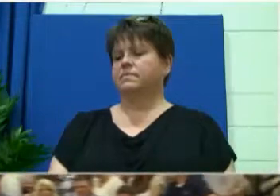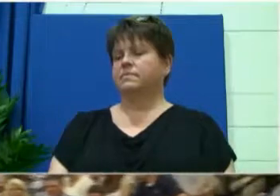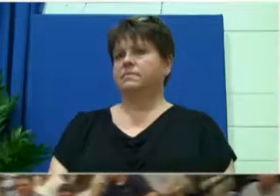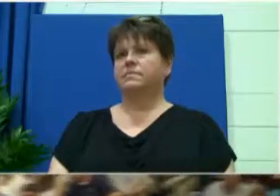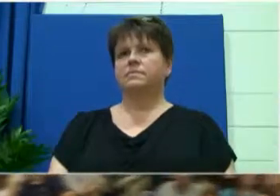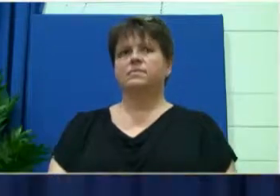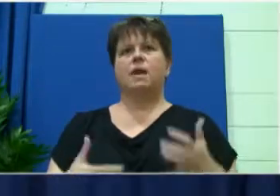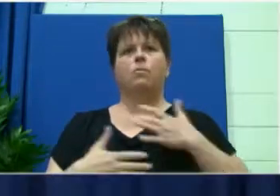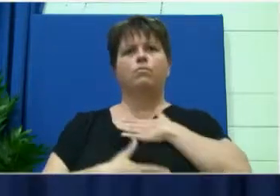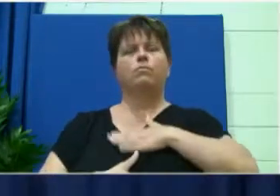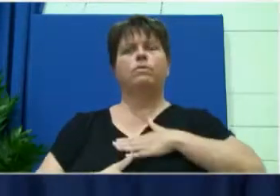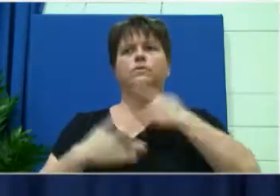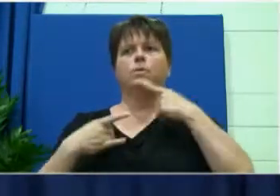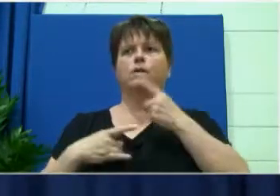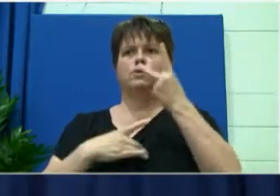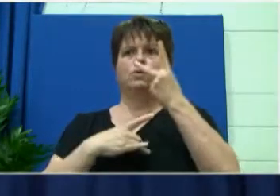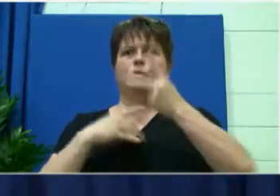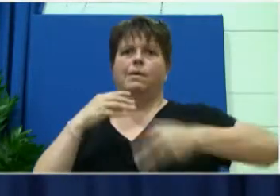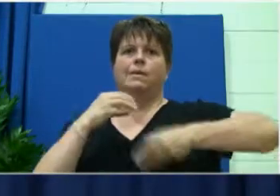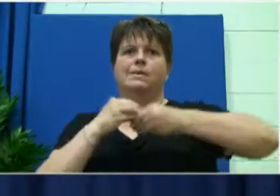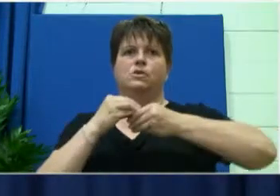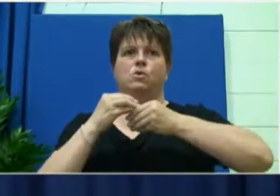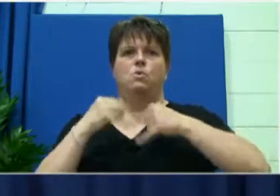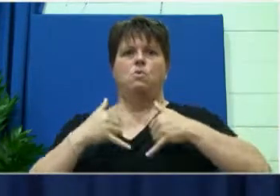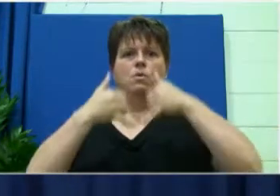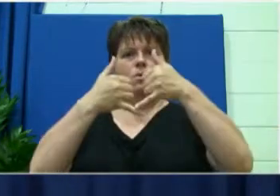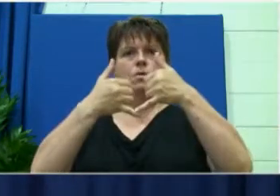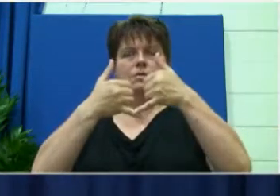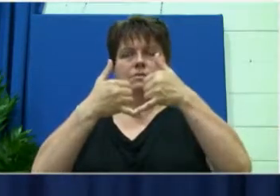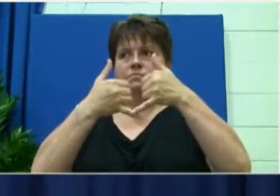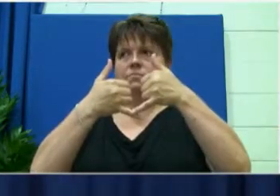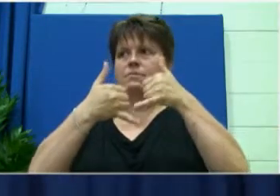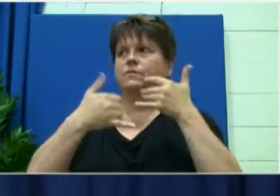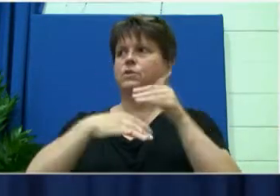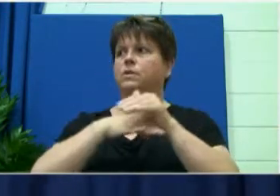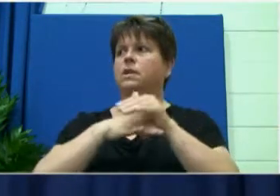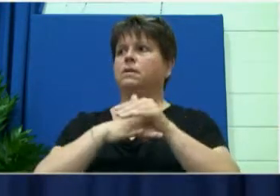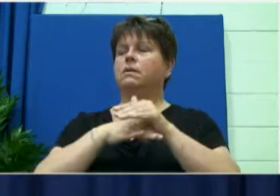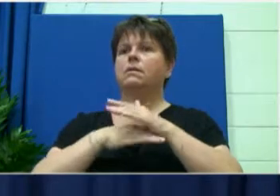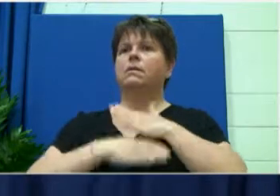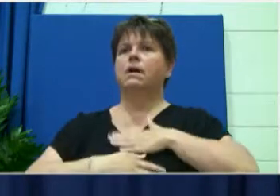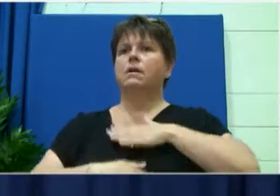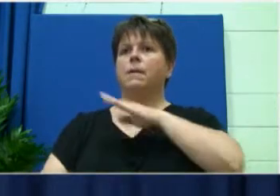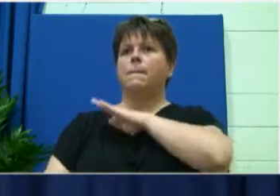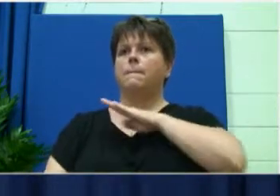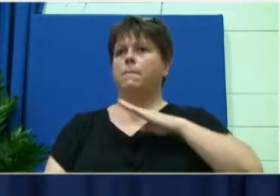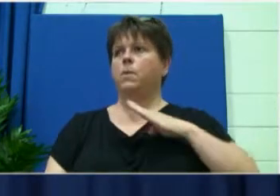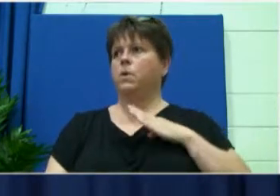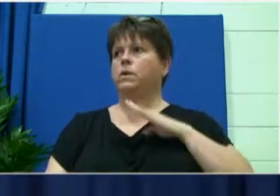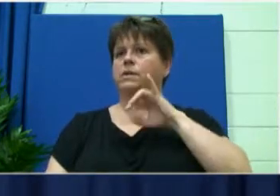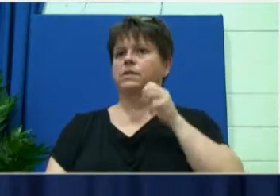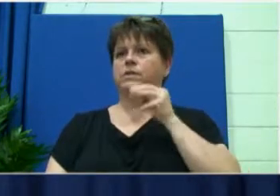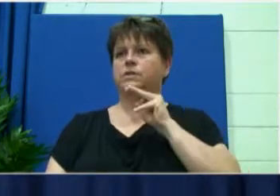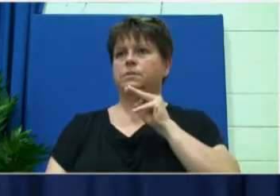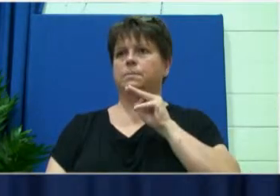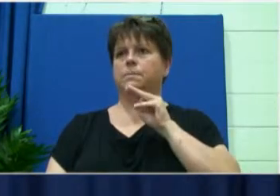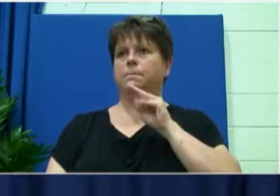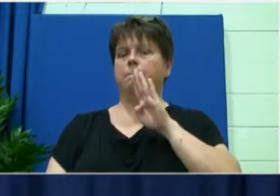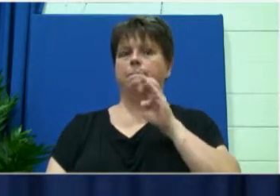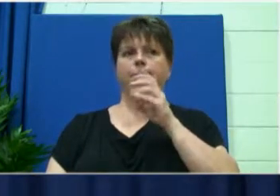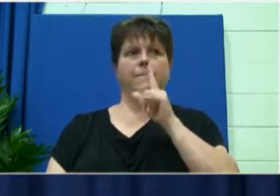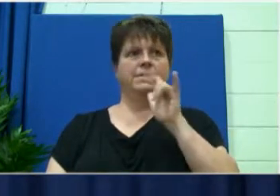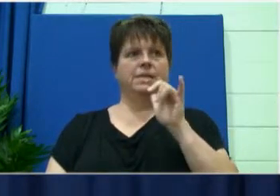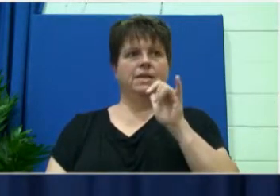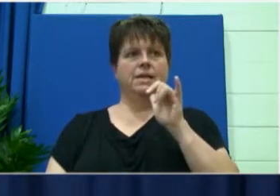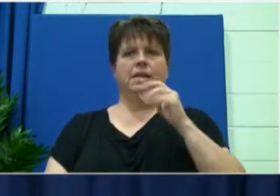We are now pleased to announce two additional awards this evening. I would like to ask Board Trustee Jim Beasley,